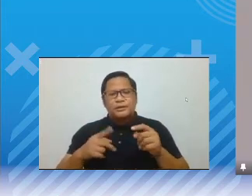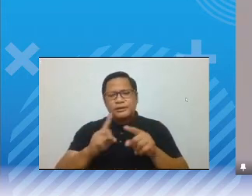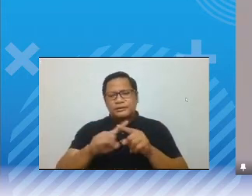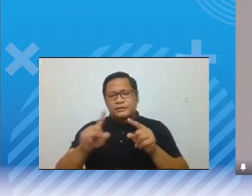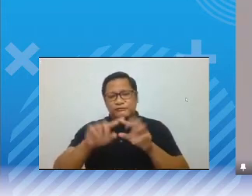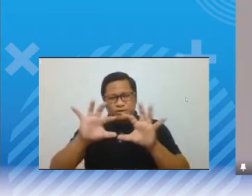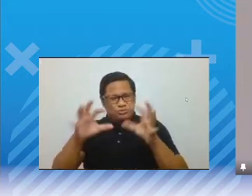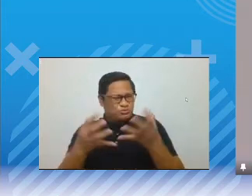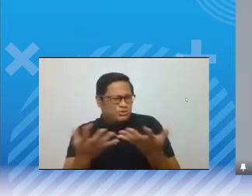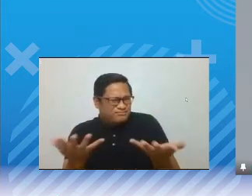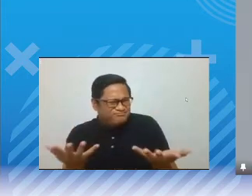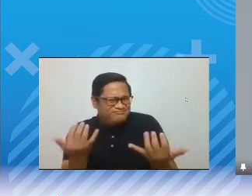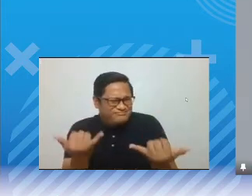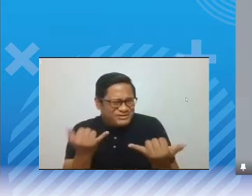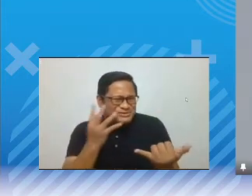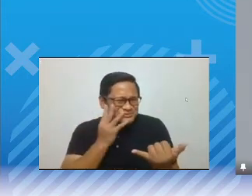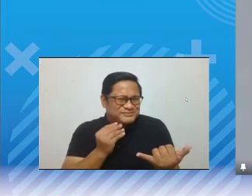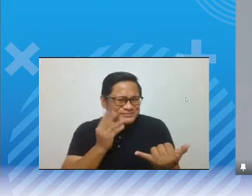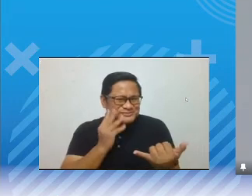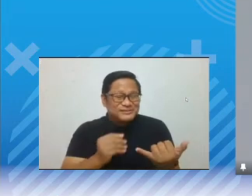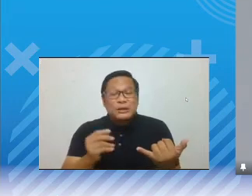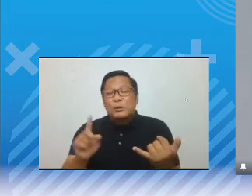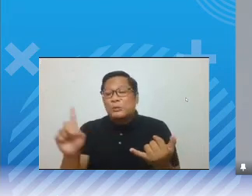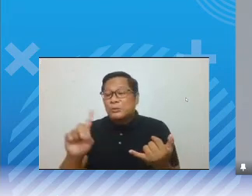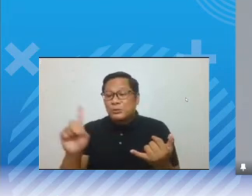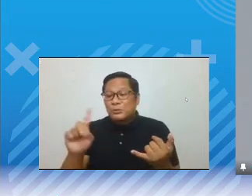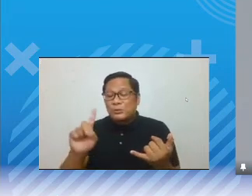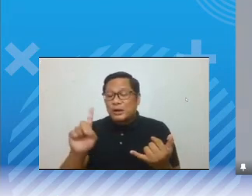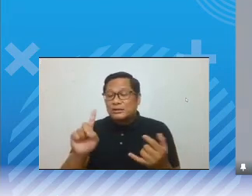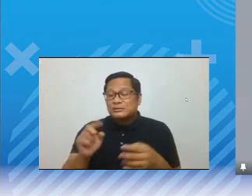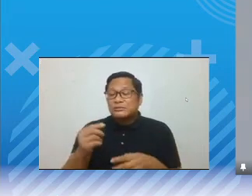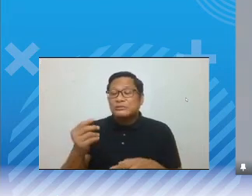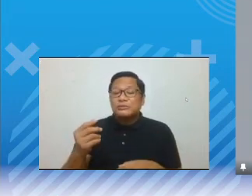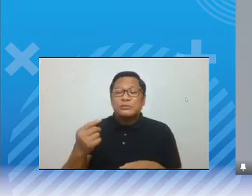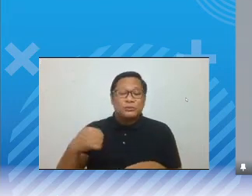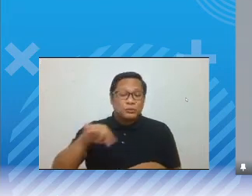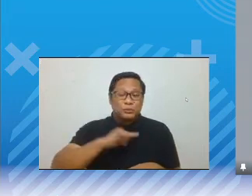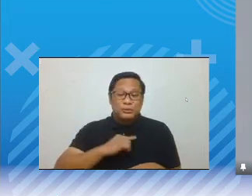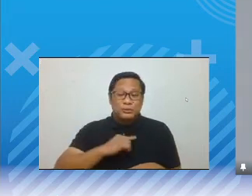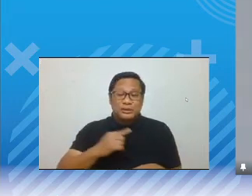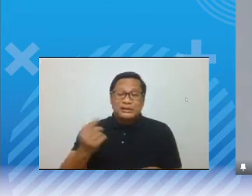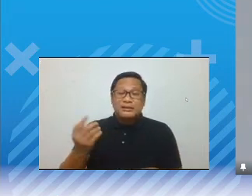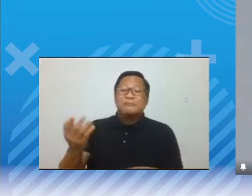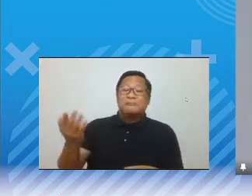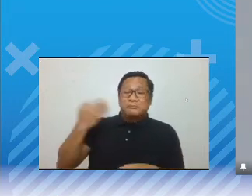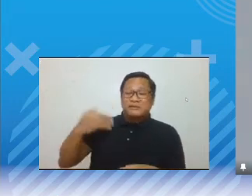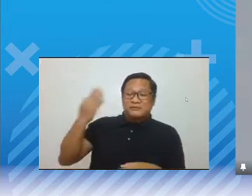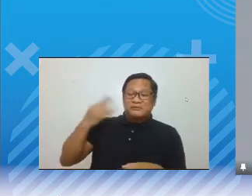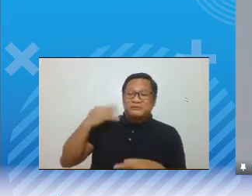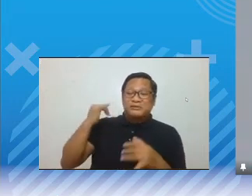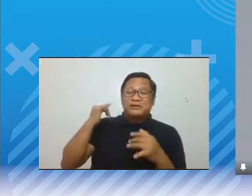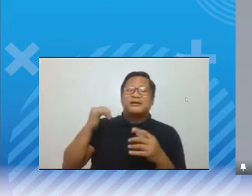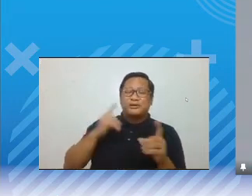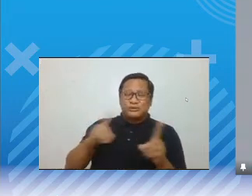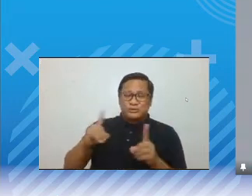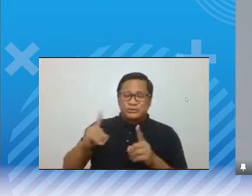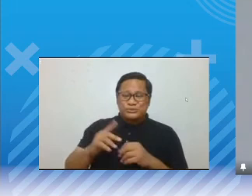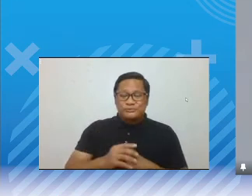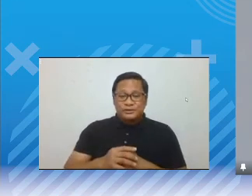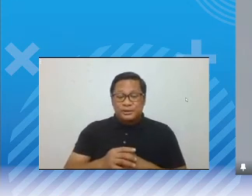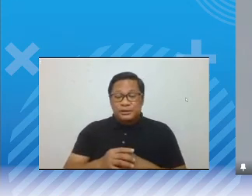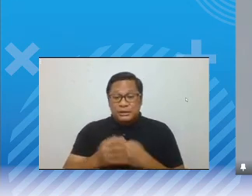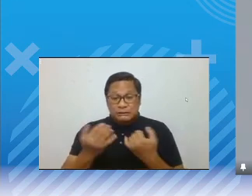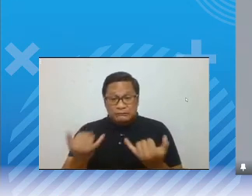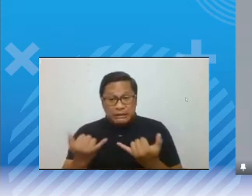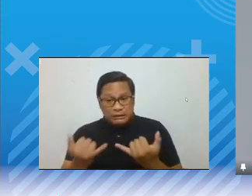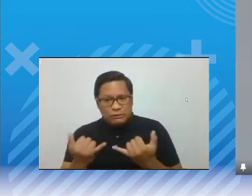maybe, that from what we have, what we were used to. And this one, I